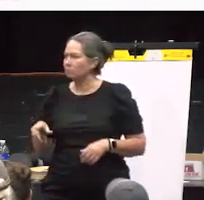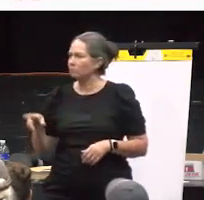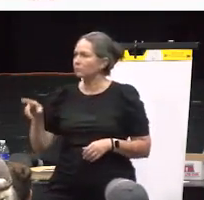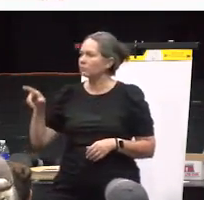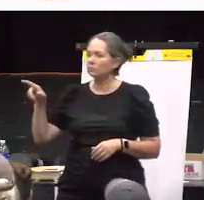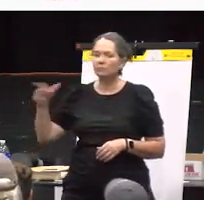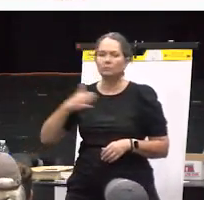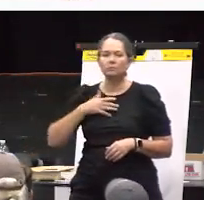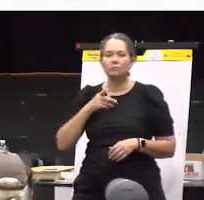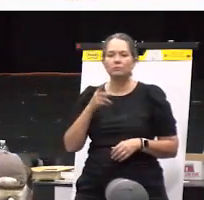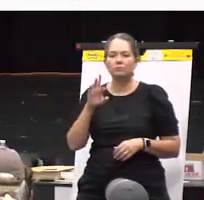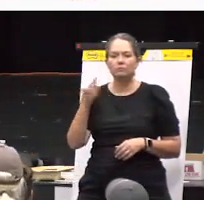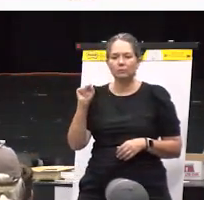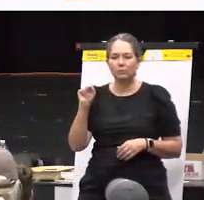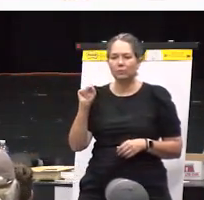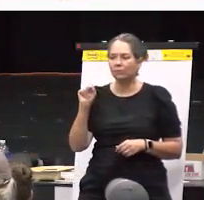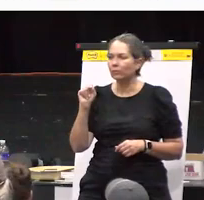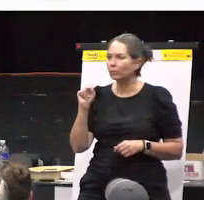My name is Kirk Gardner.